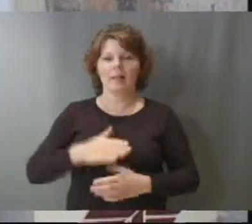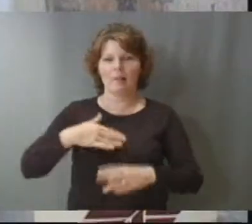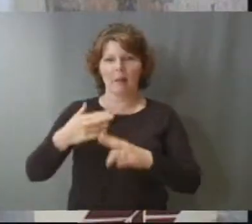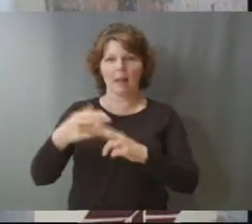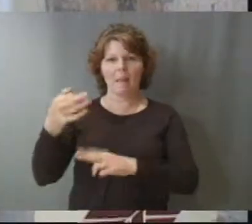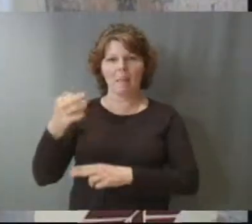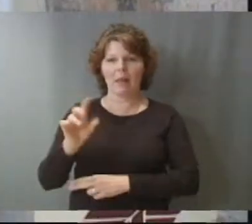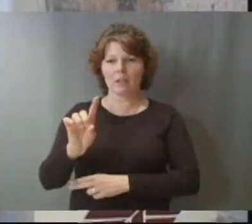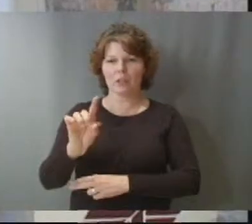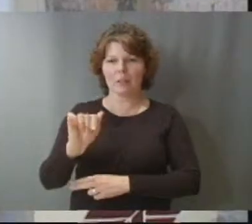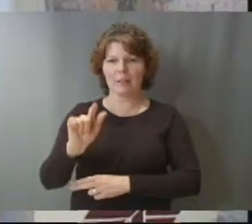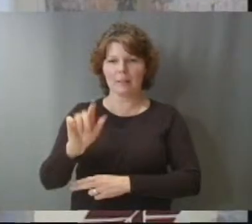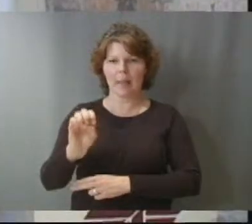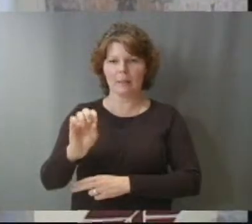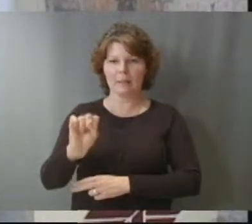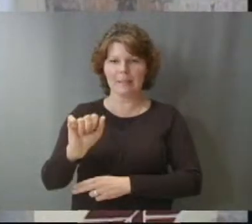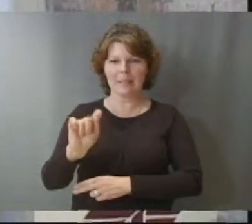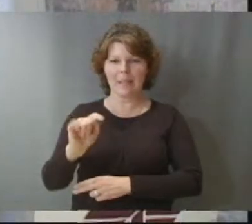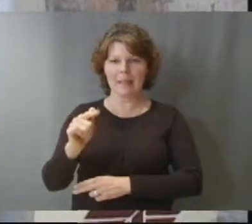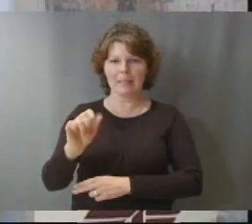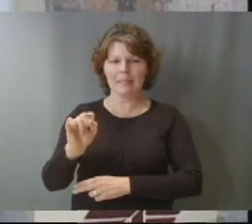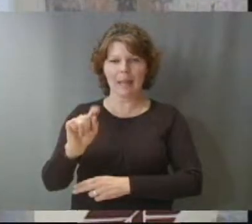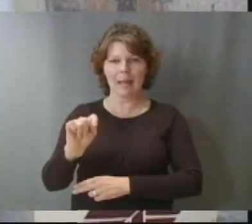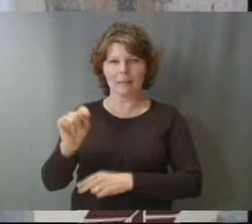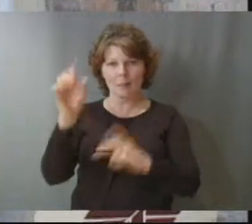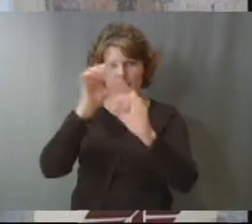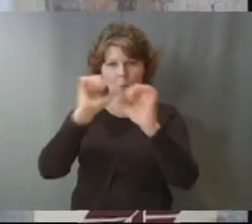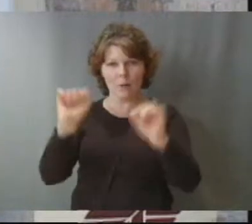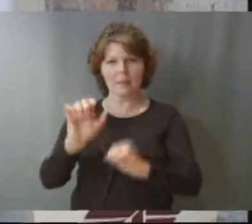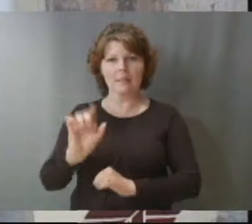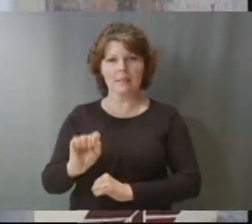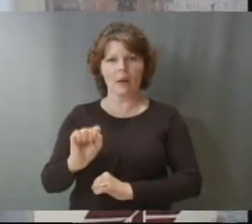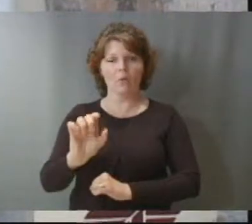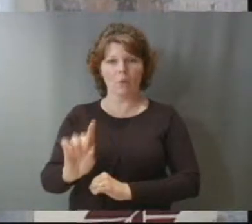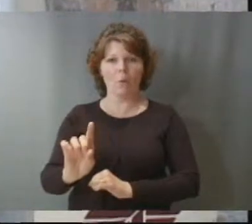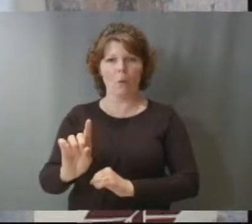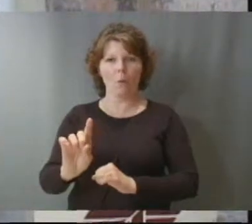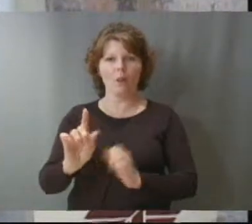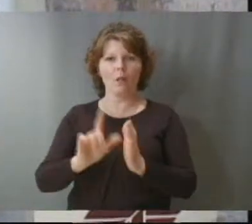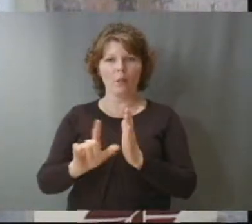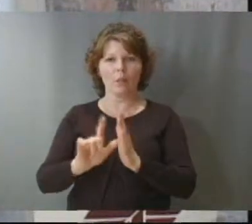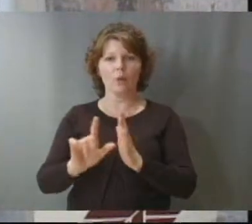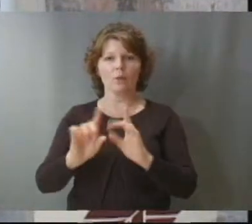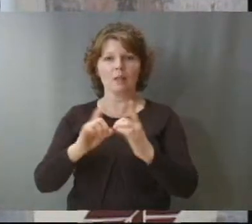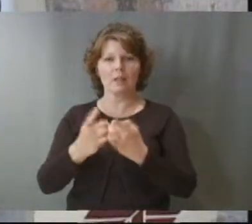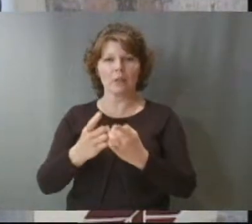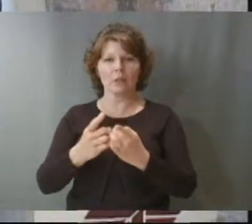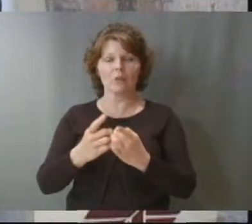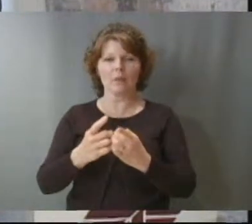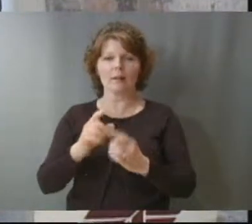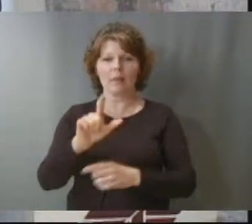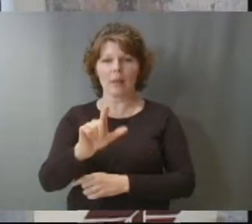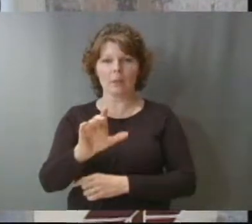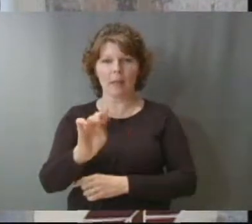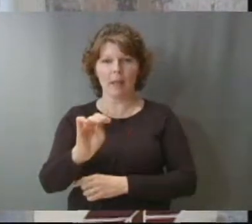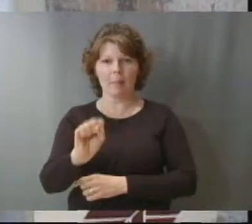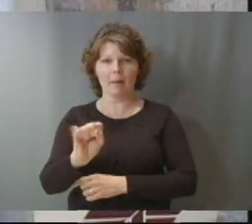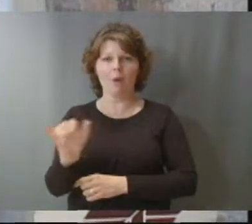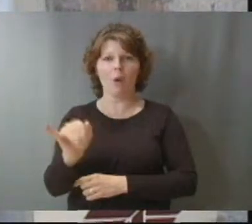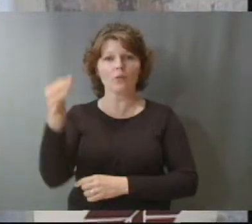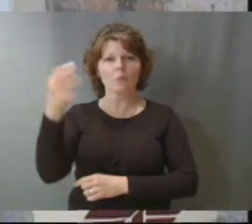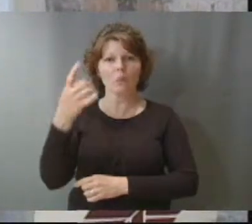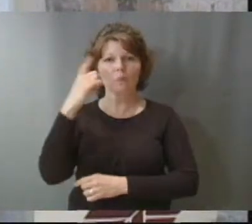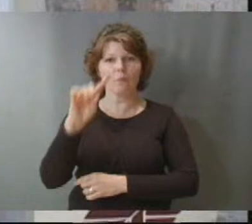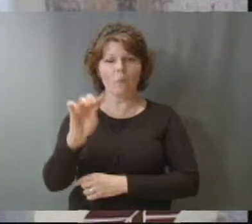I'm Pastor Dale Satgast, the president of the South Dakota District of the Lutheran Church, Missouri Synod, and also one of the preachers for Main